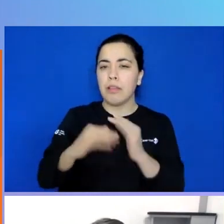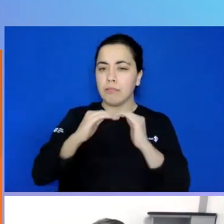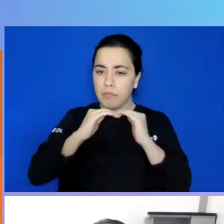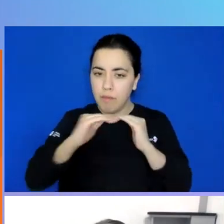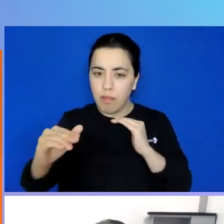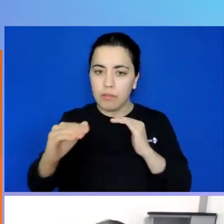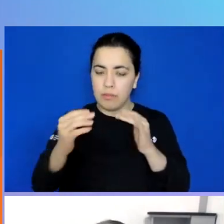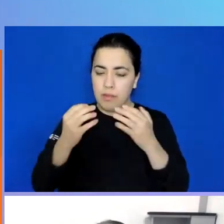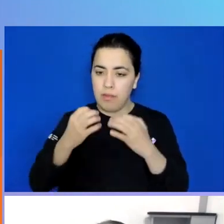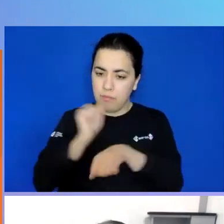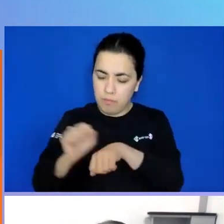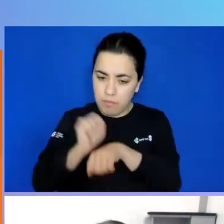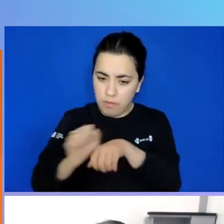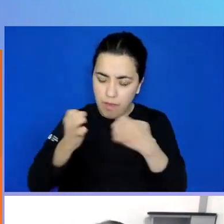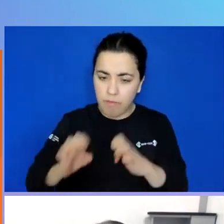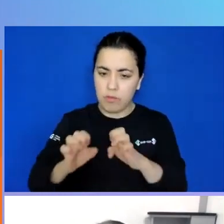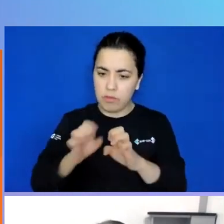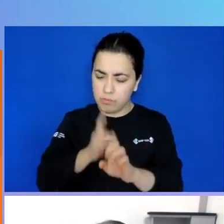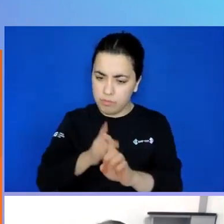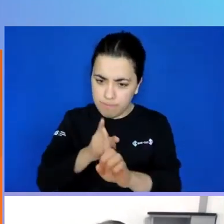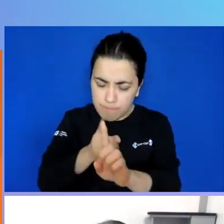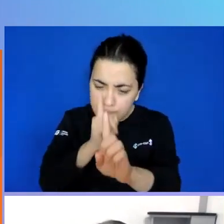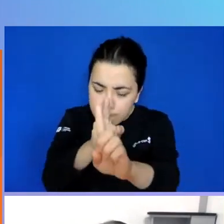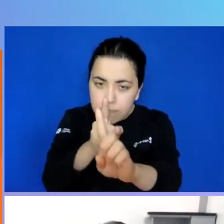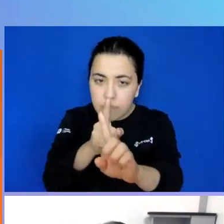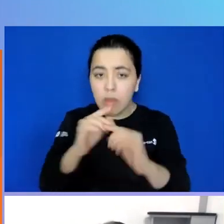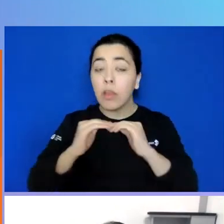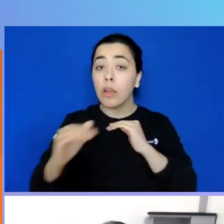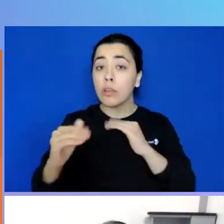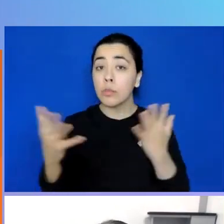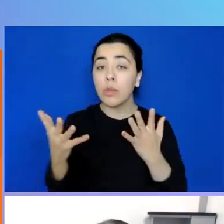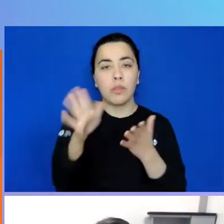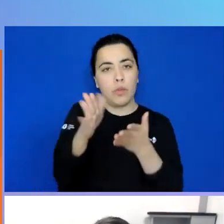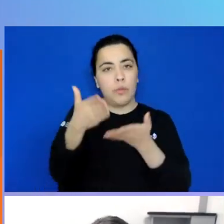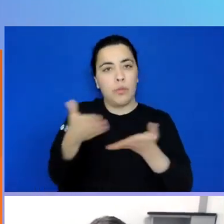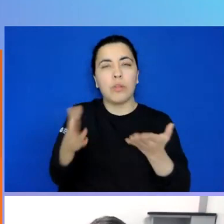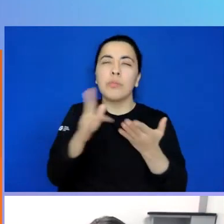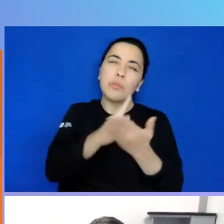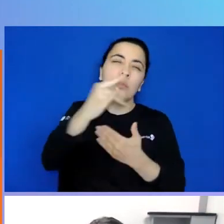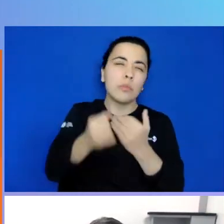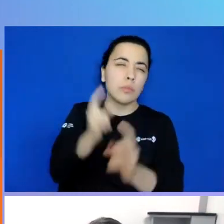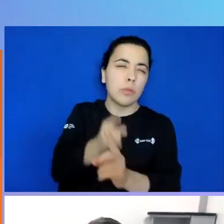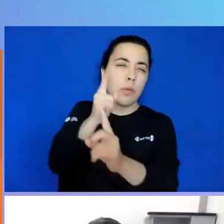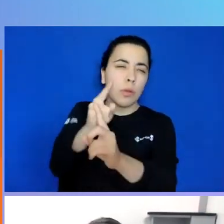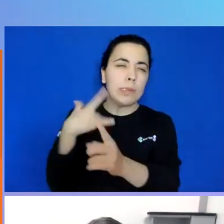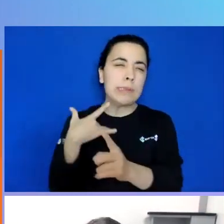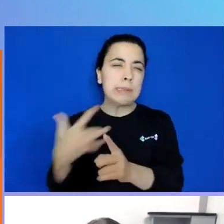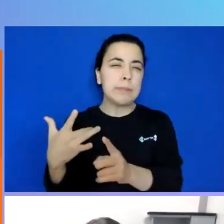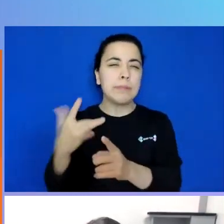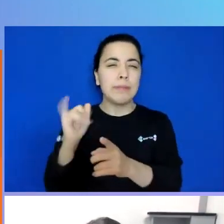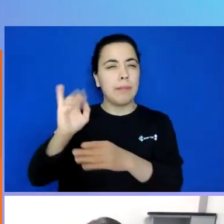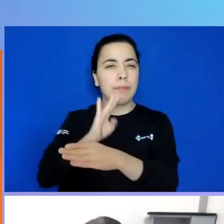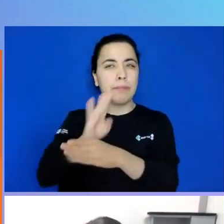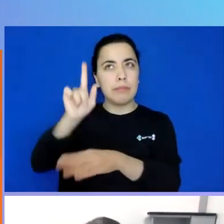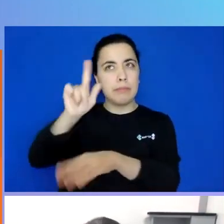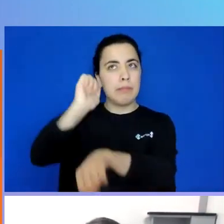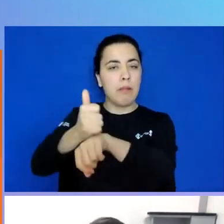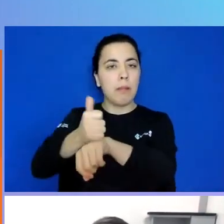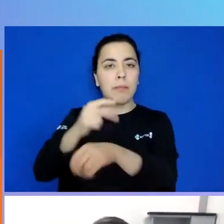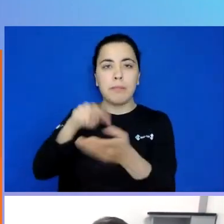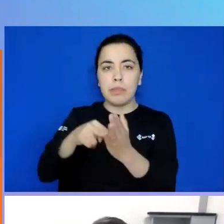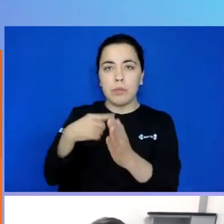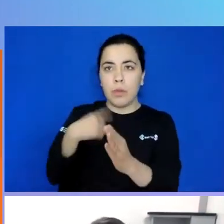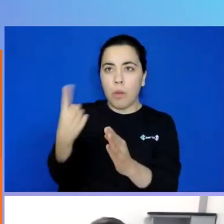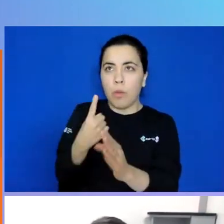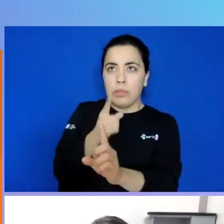effort here. The constant is the product or the project goal. Typically, it's defined by business. That's the thing that we're always